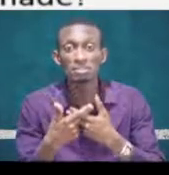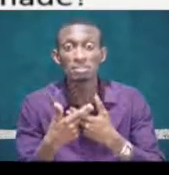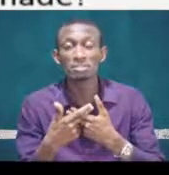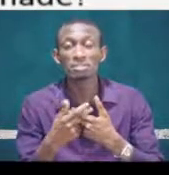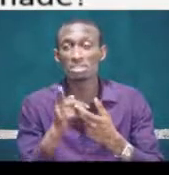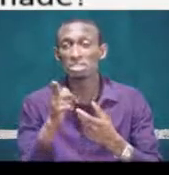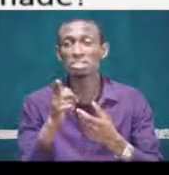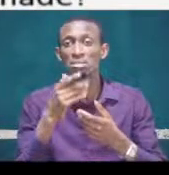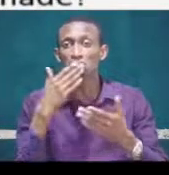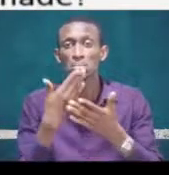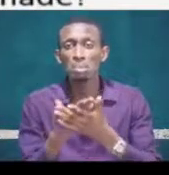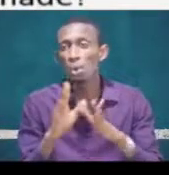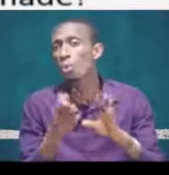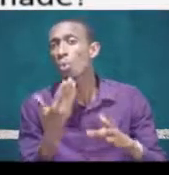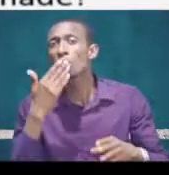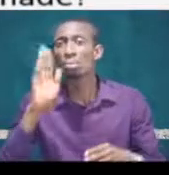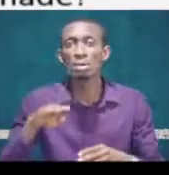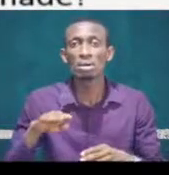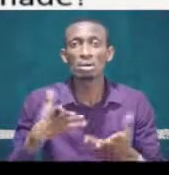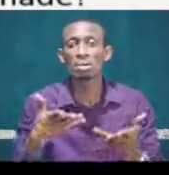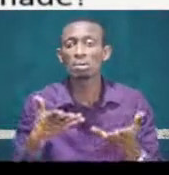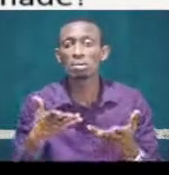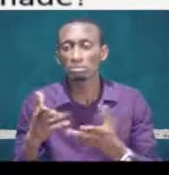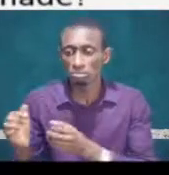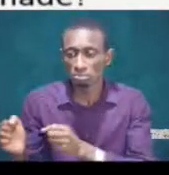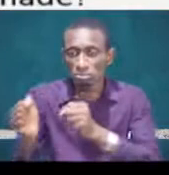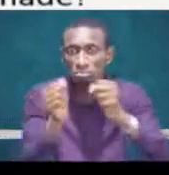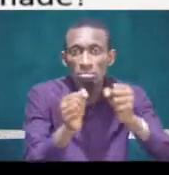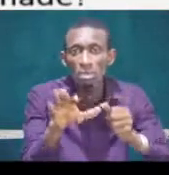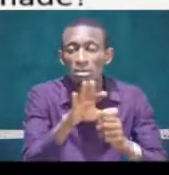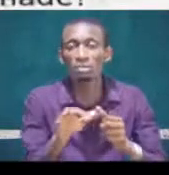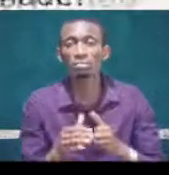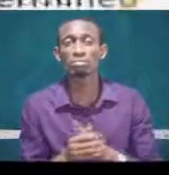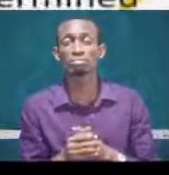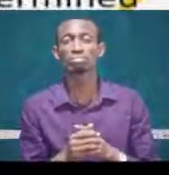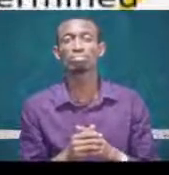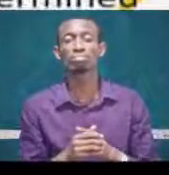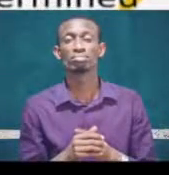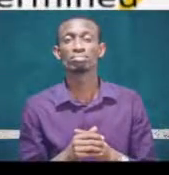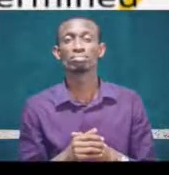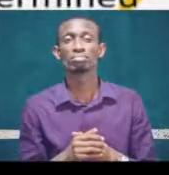Is there good in it or bad? Which takes us to